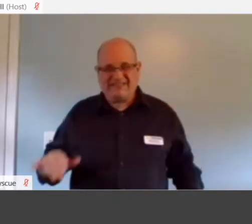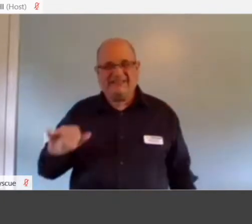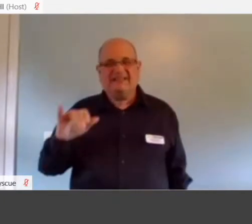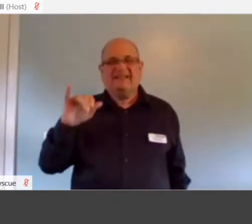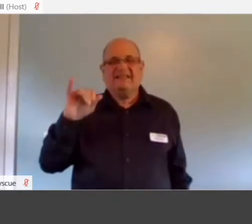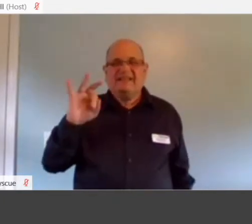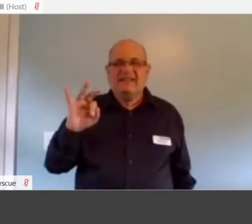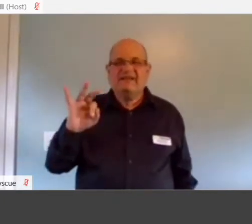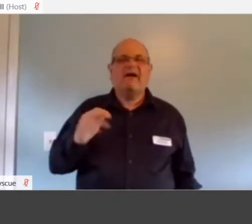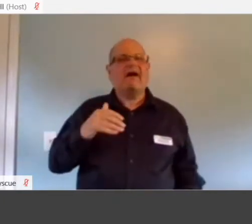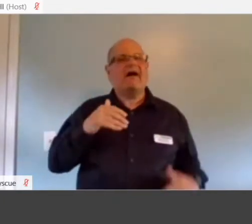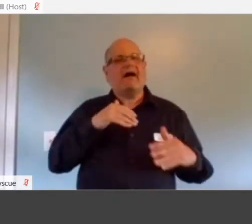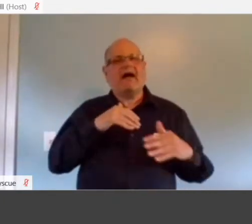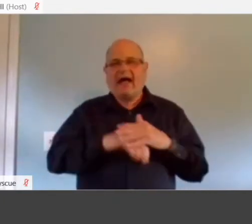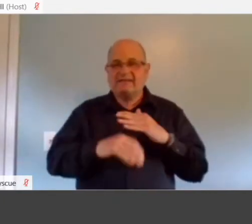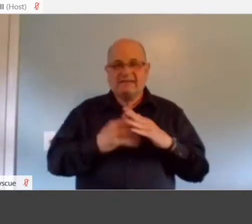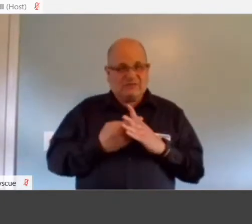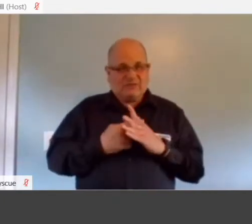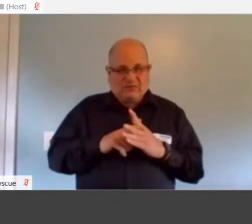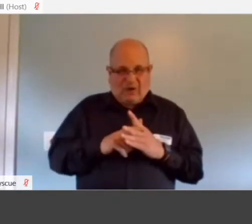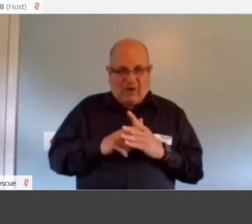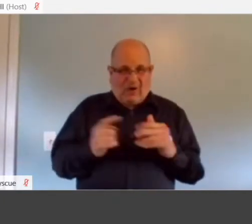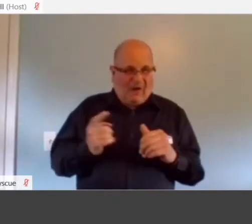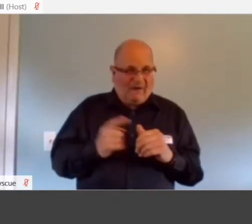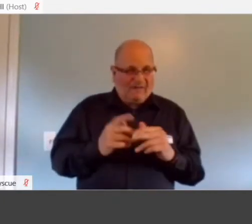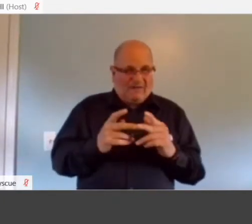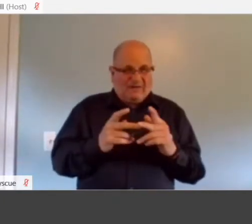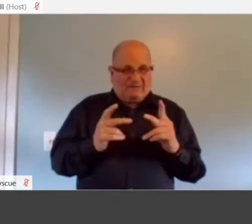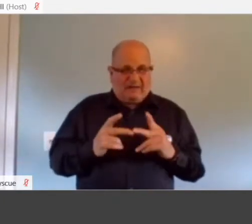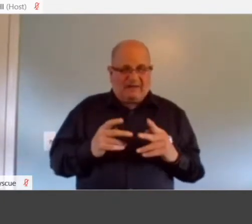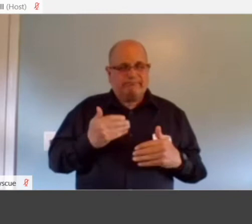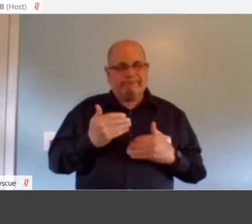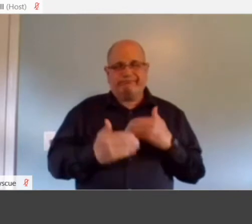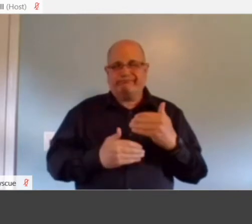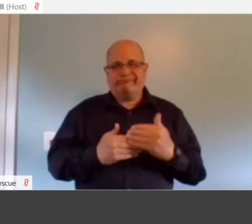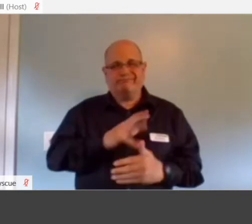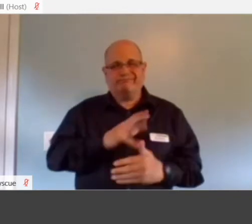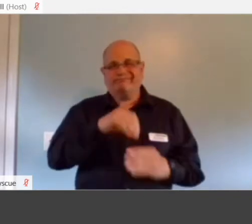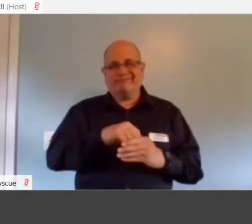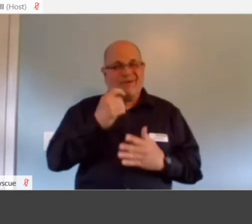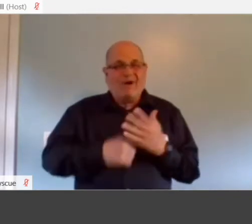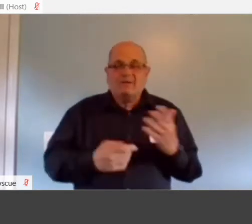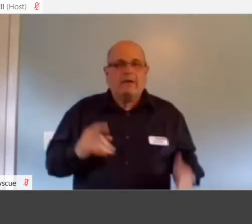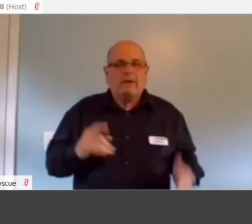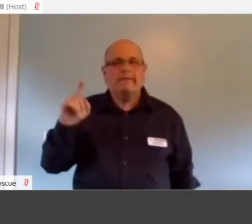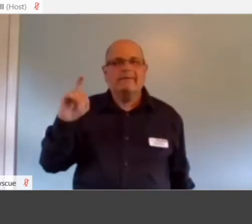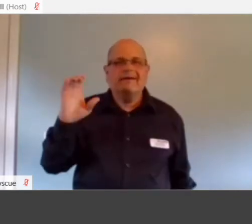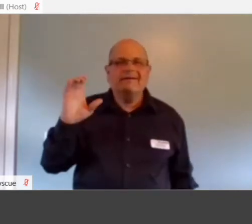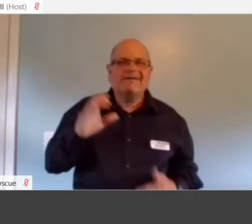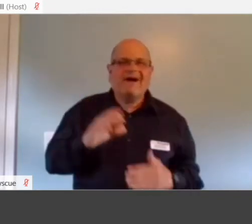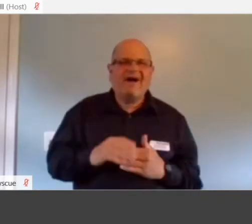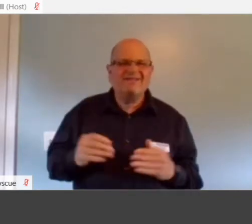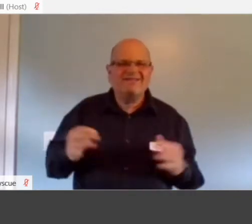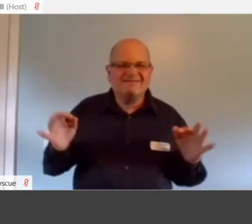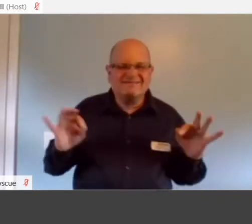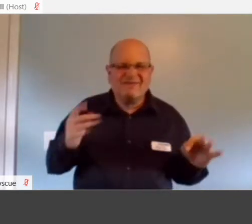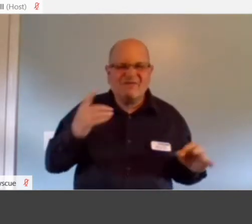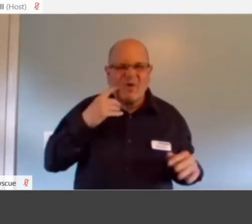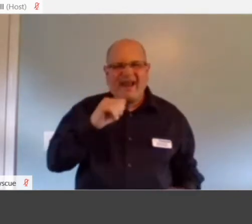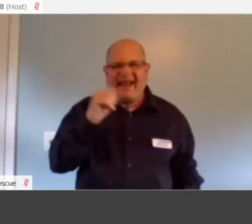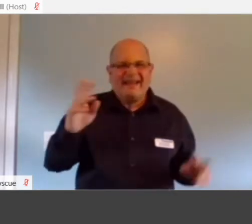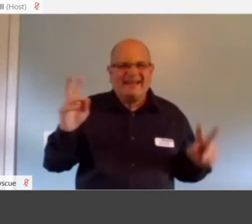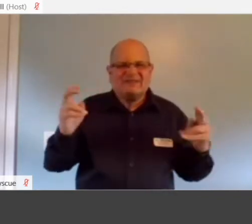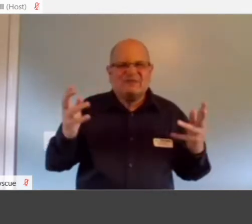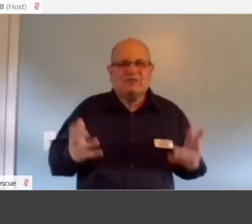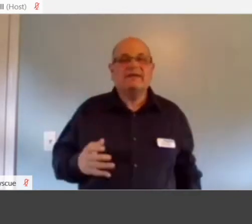doing accessibility all throughout your process, the nominal cost is about $100 to address any given issue. If